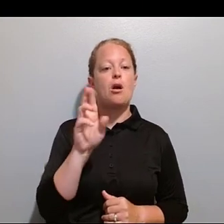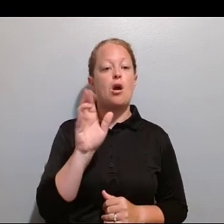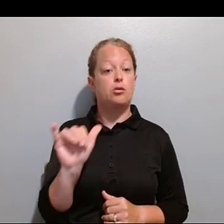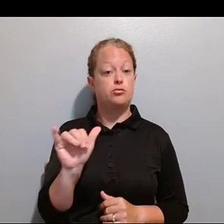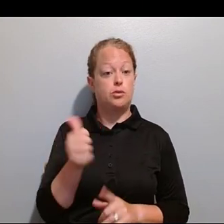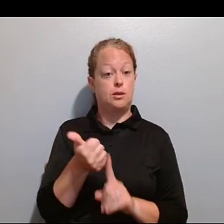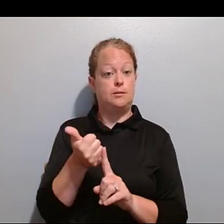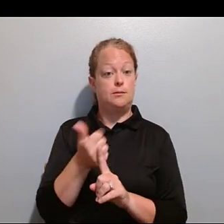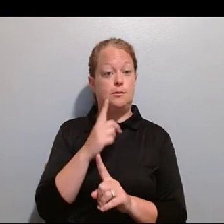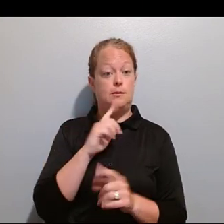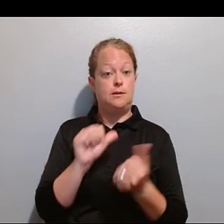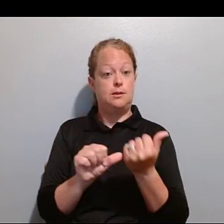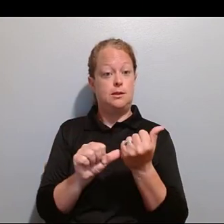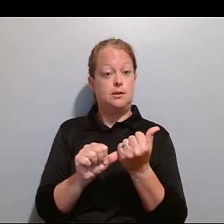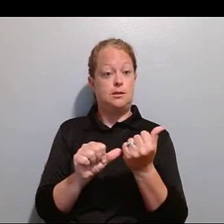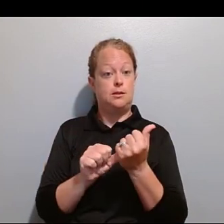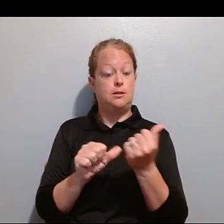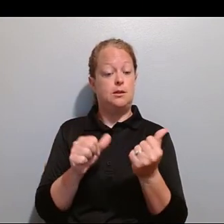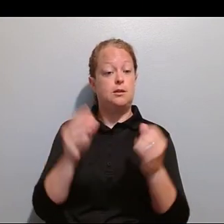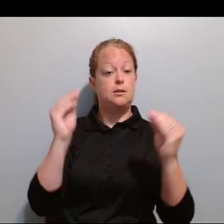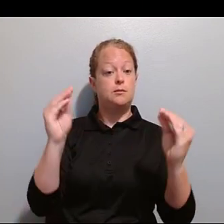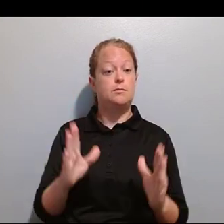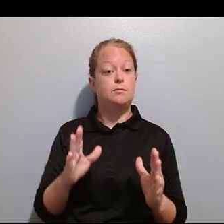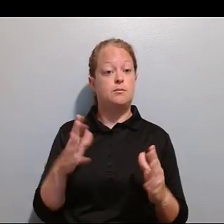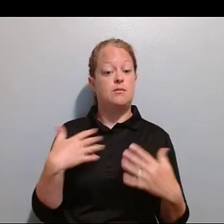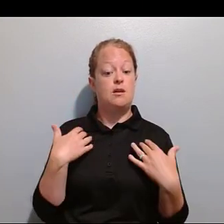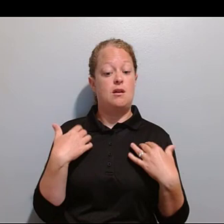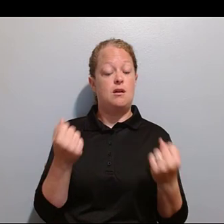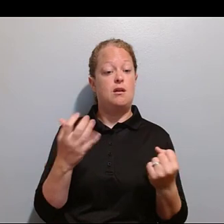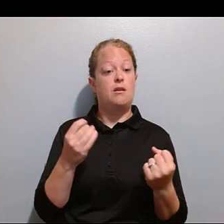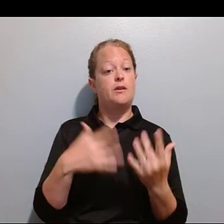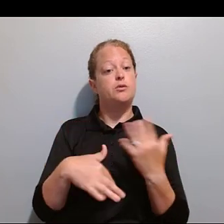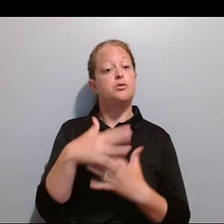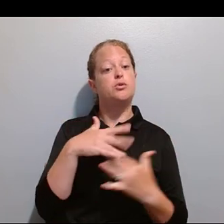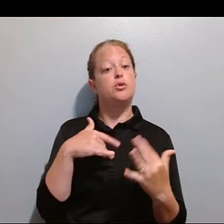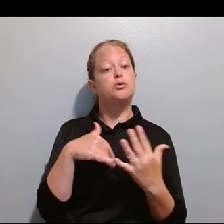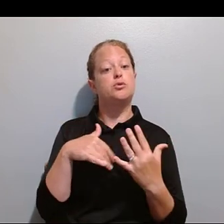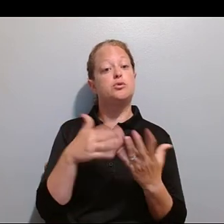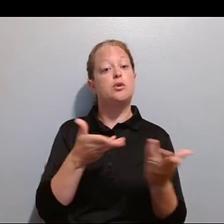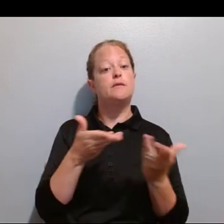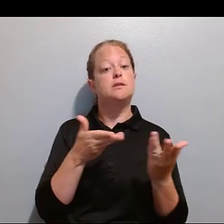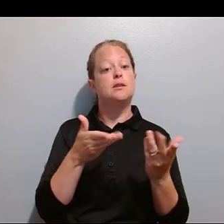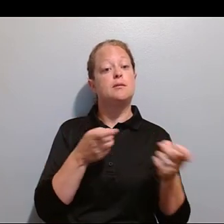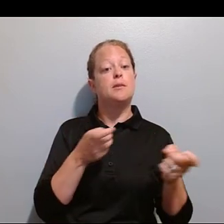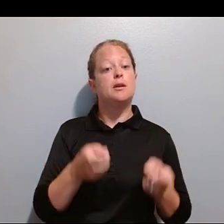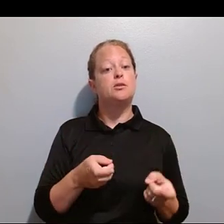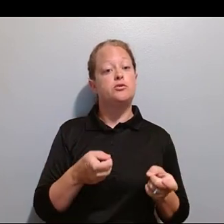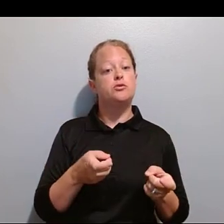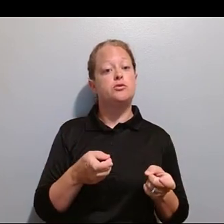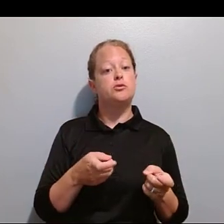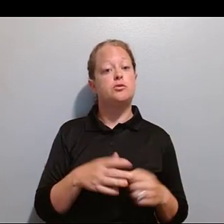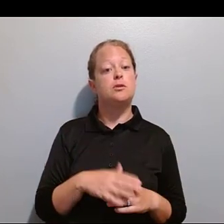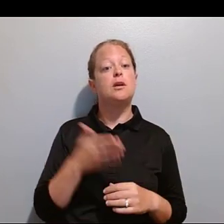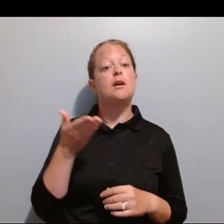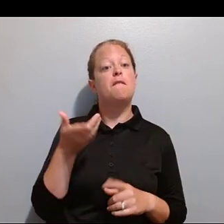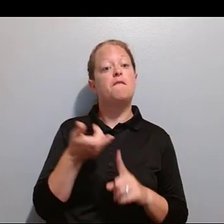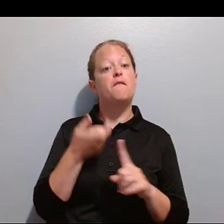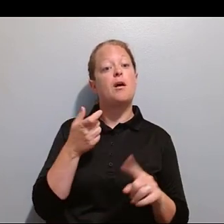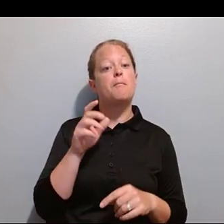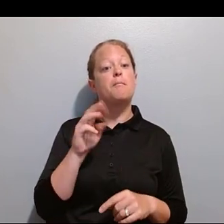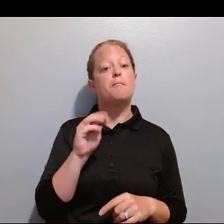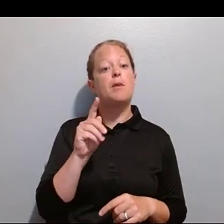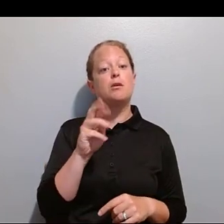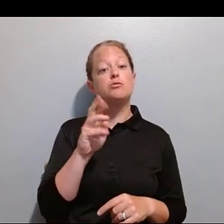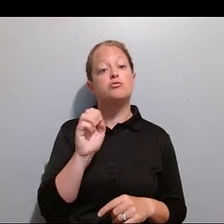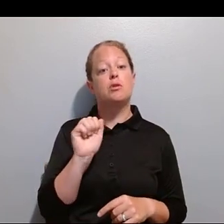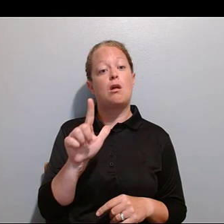an assistant professor in health and social services in management at École nationale d'administration publique in Montreal. She